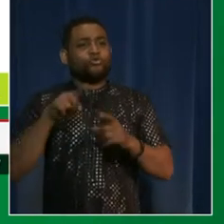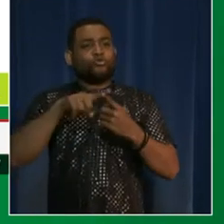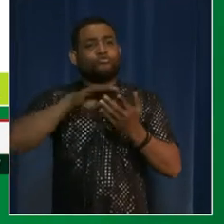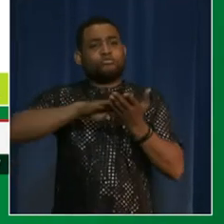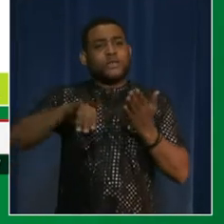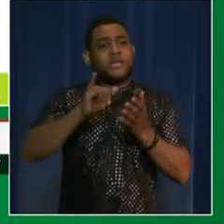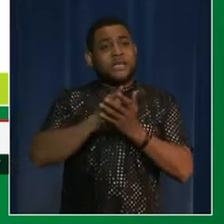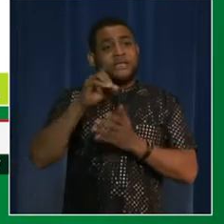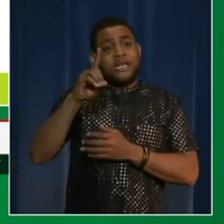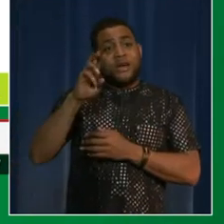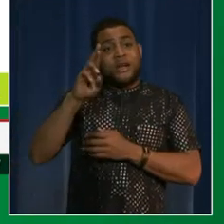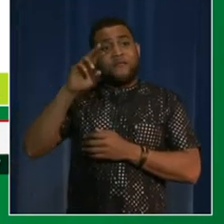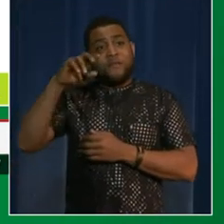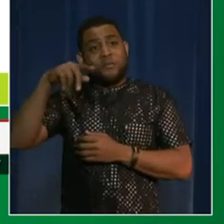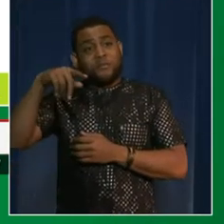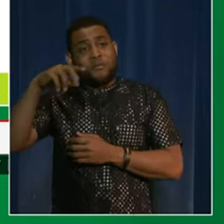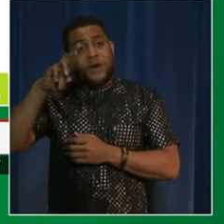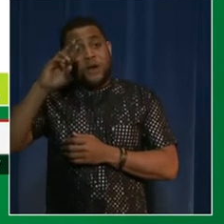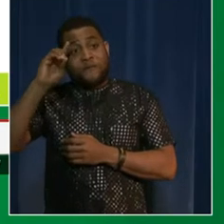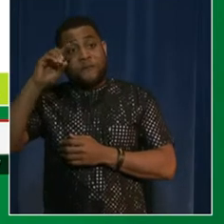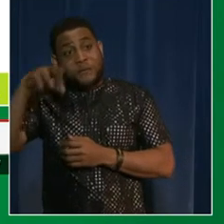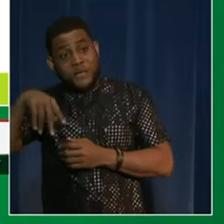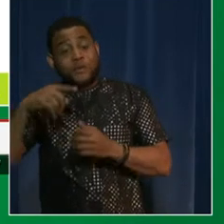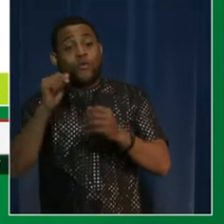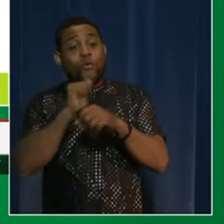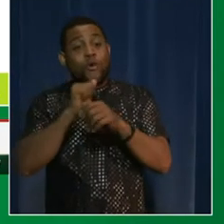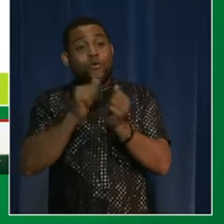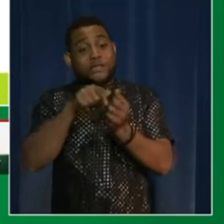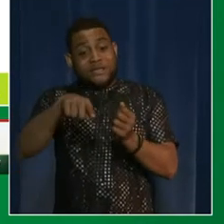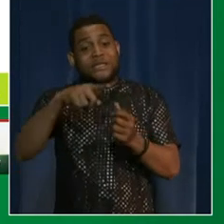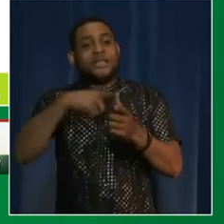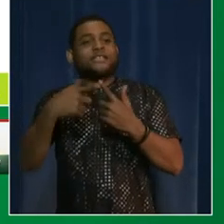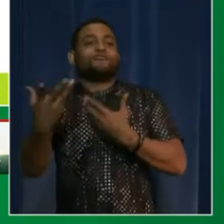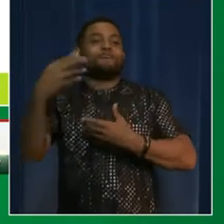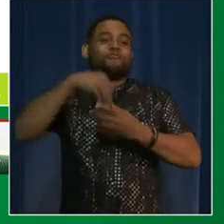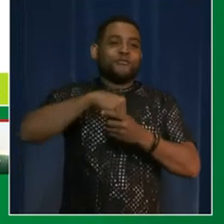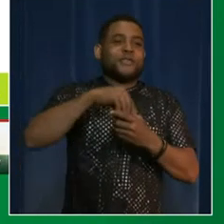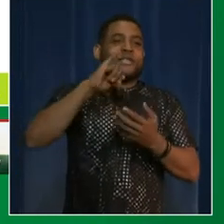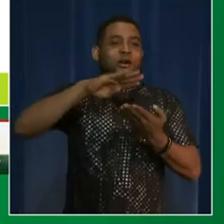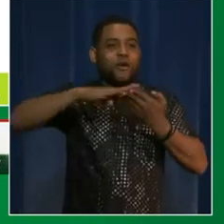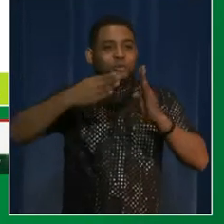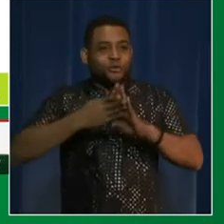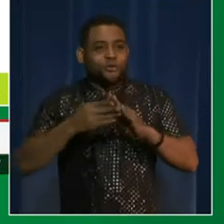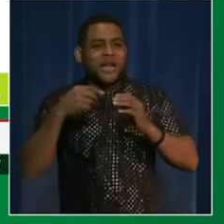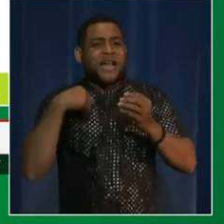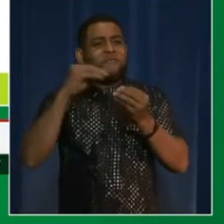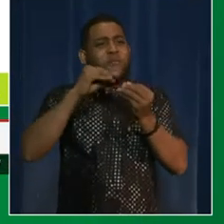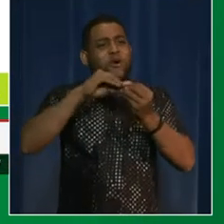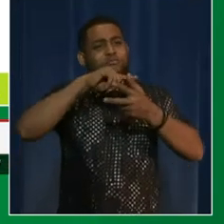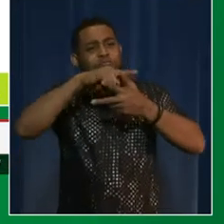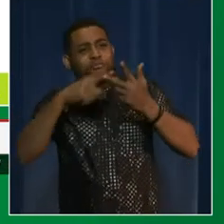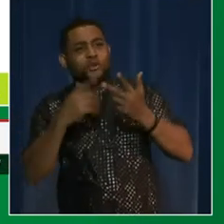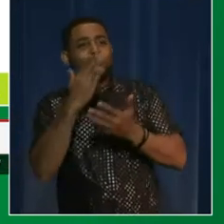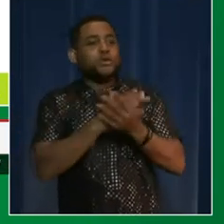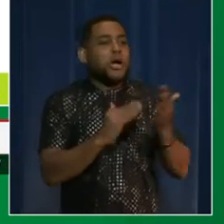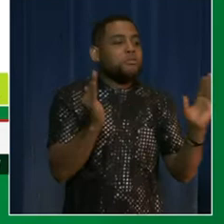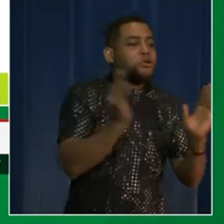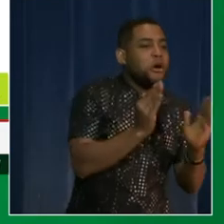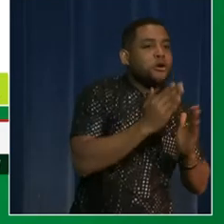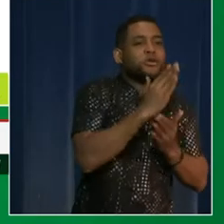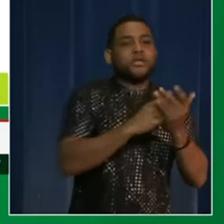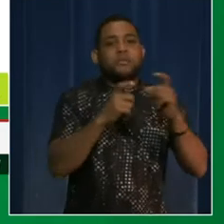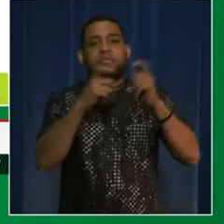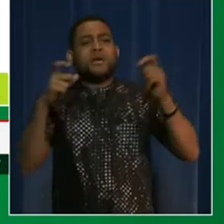design firm so we can engage the community. So those are just 3 projects. There are many, many more, some great, some large, some small, but all will be